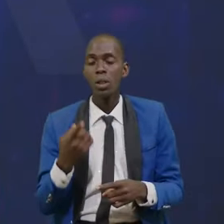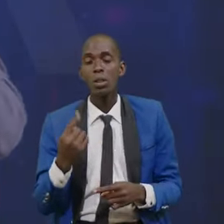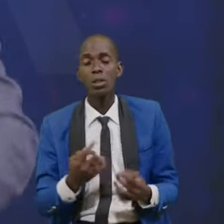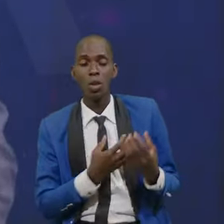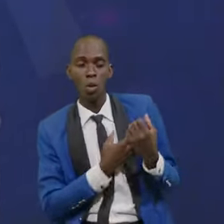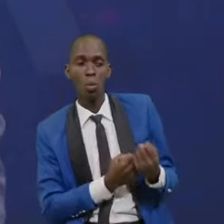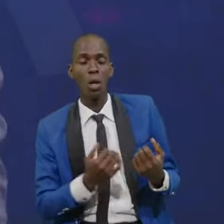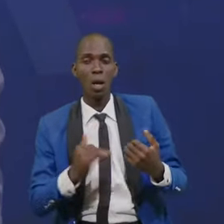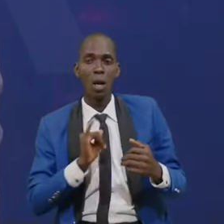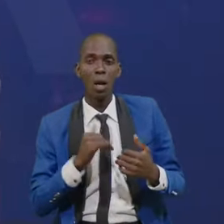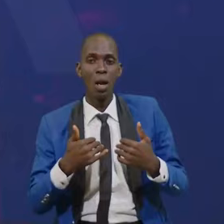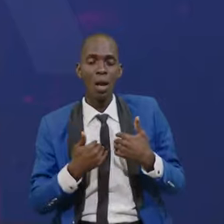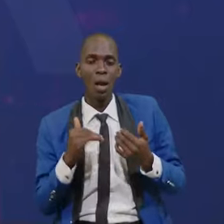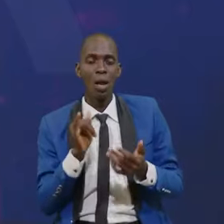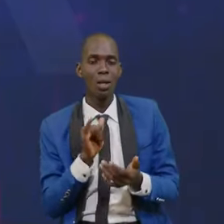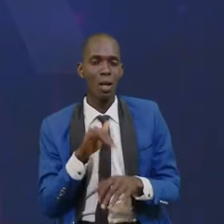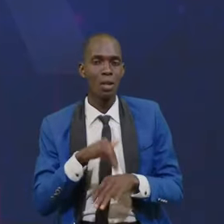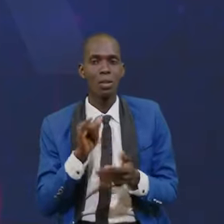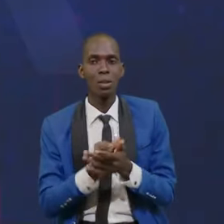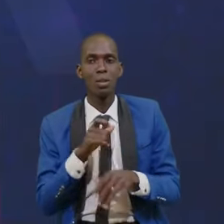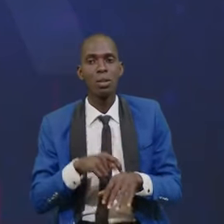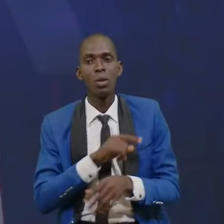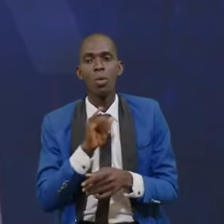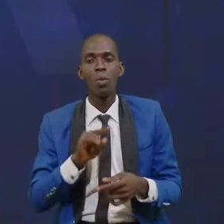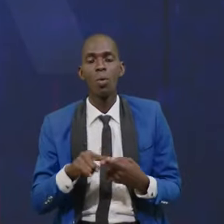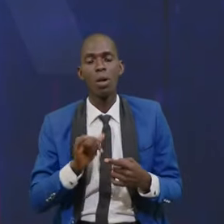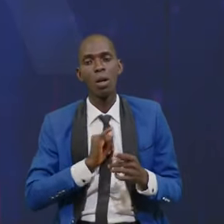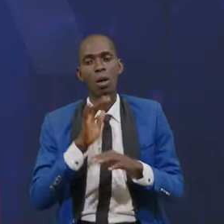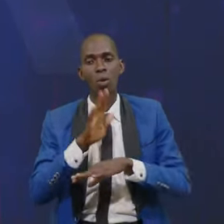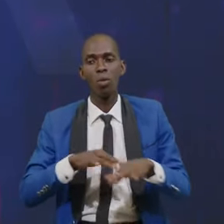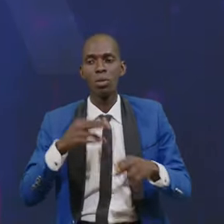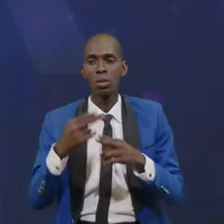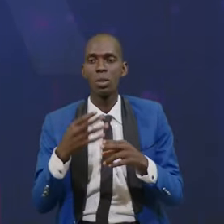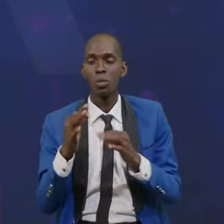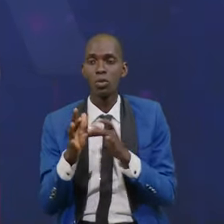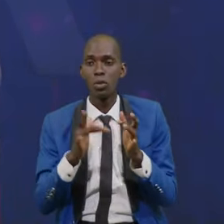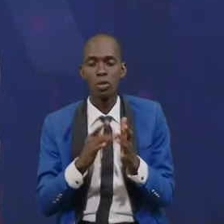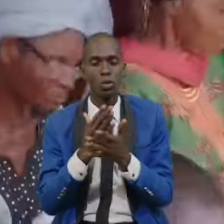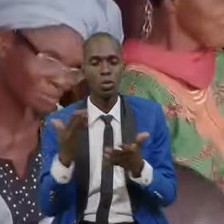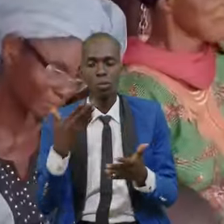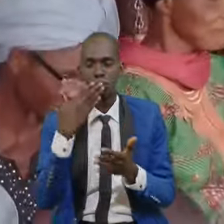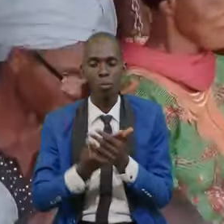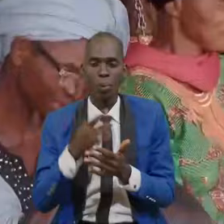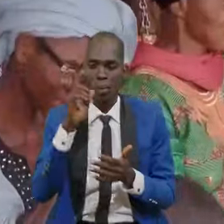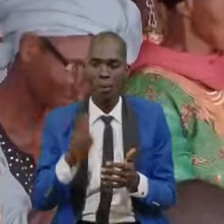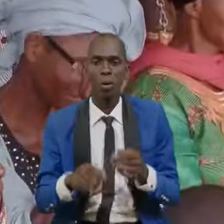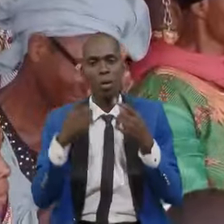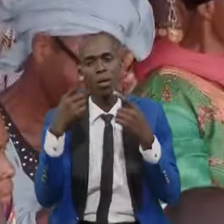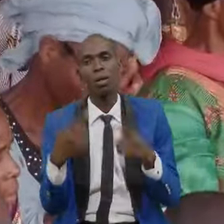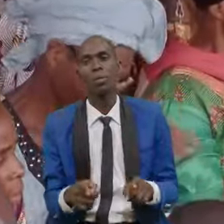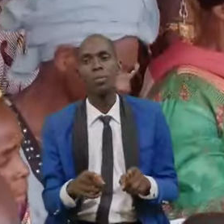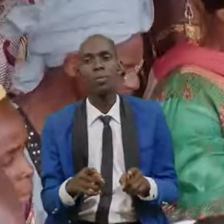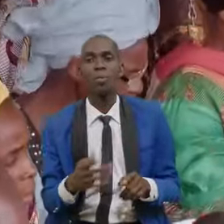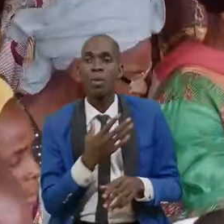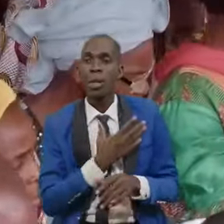at that time, when I mentioned the name of Jesus, something good must happen. And